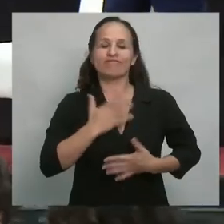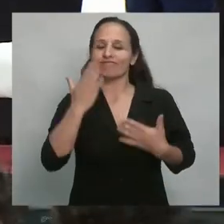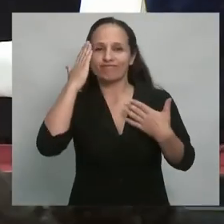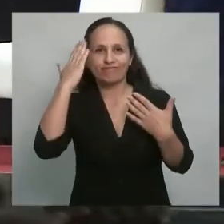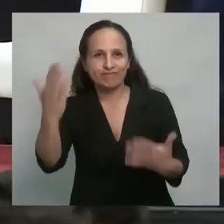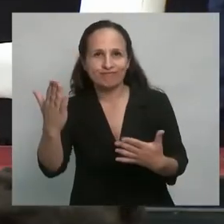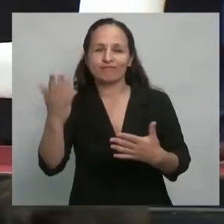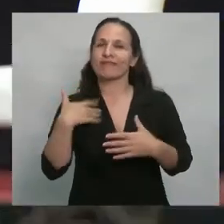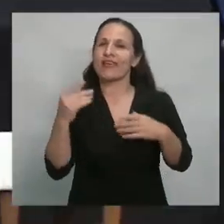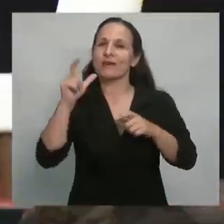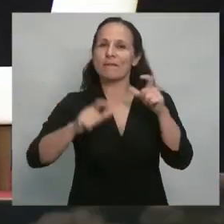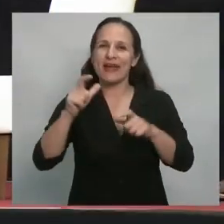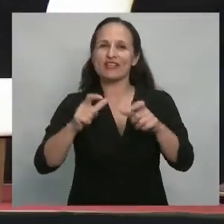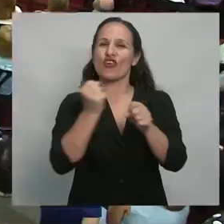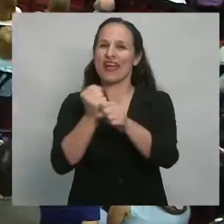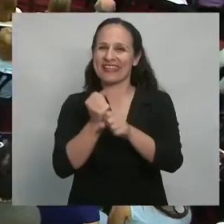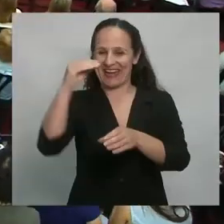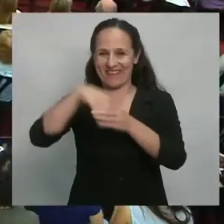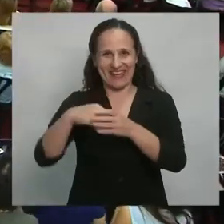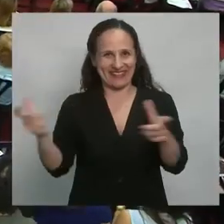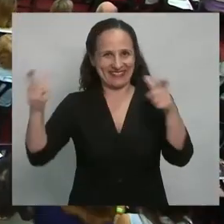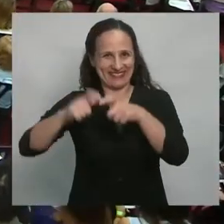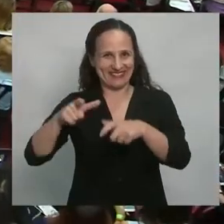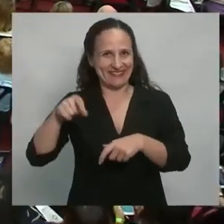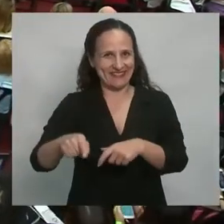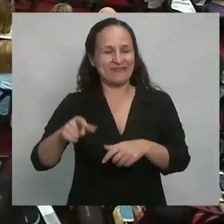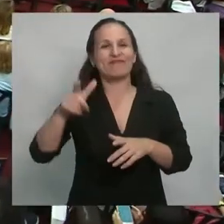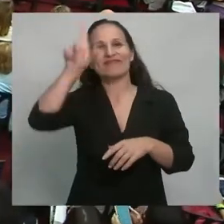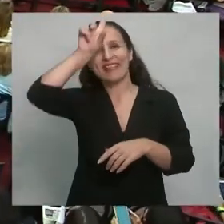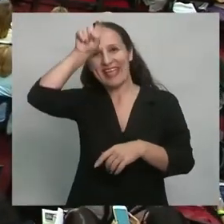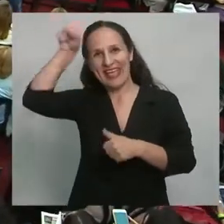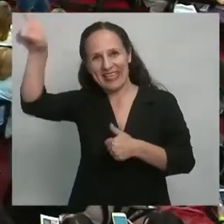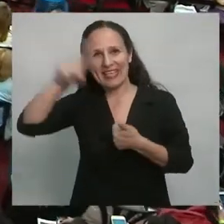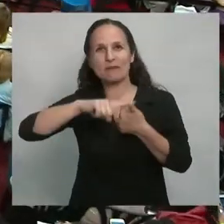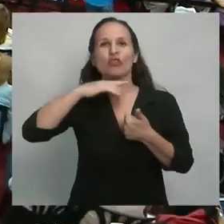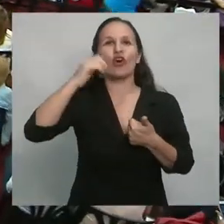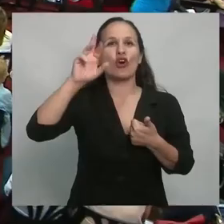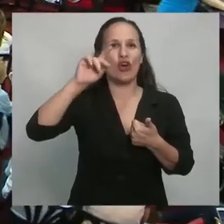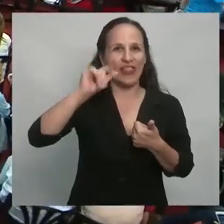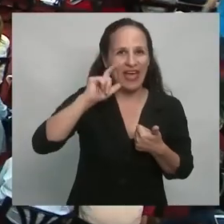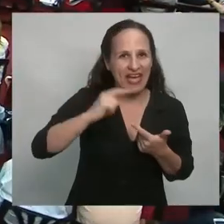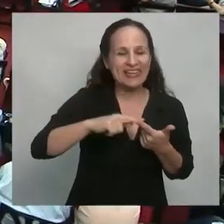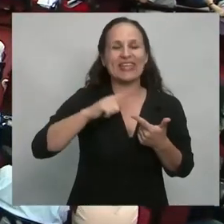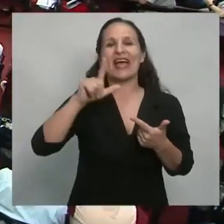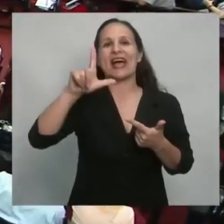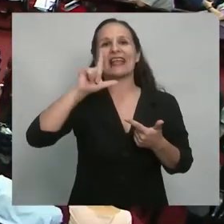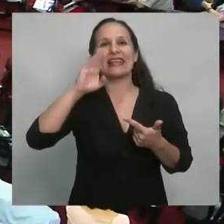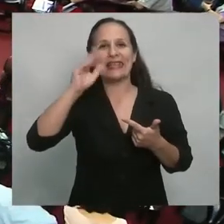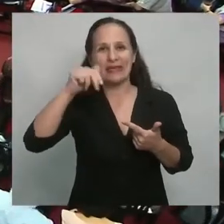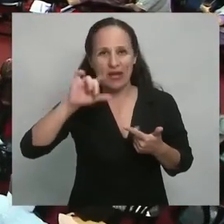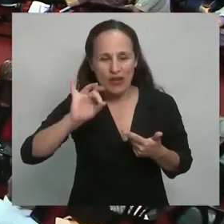Trustees located in Egypt, in Jordan, Lebanon, Morocco, Palestine, Qatar, and